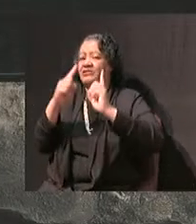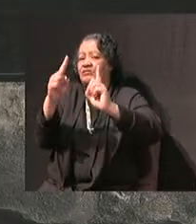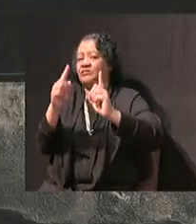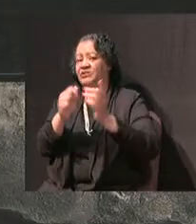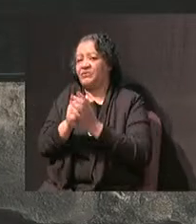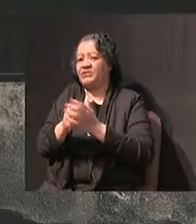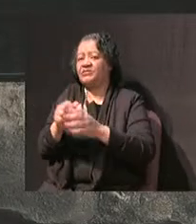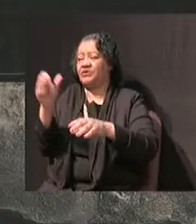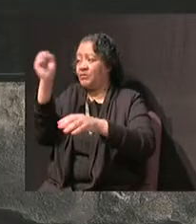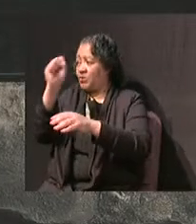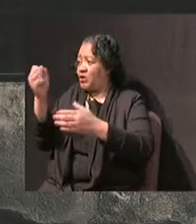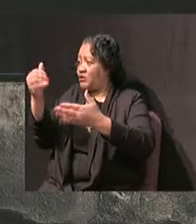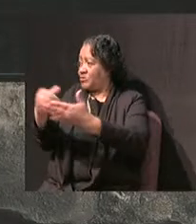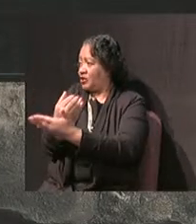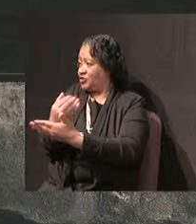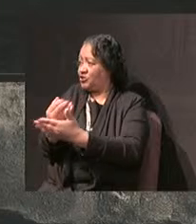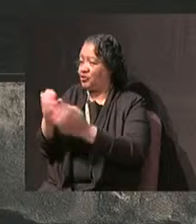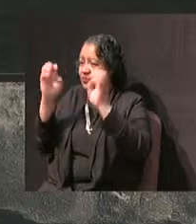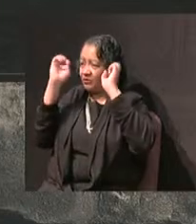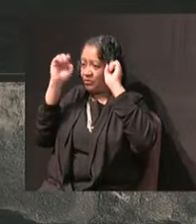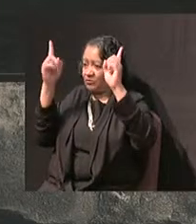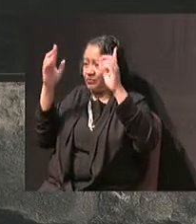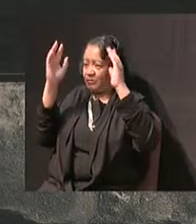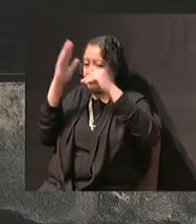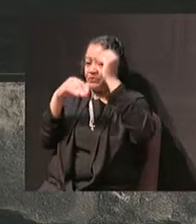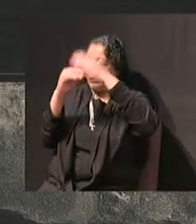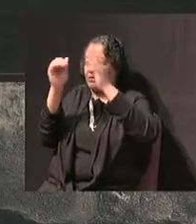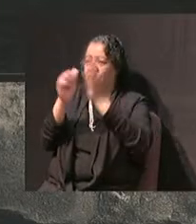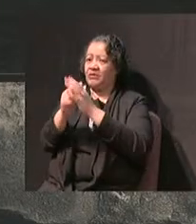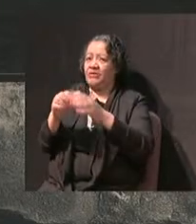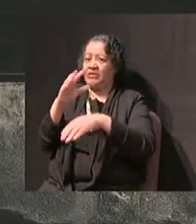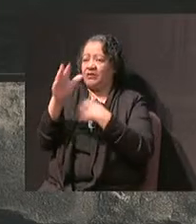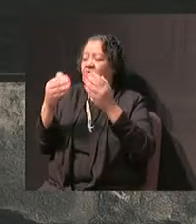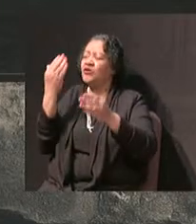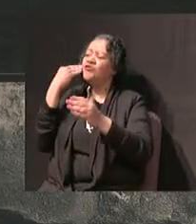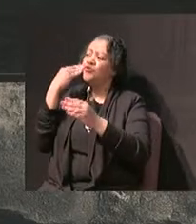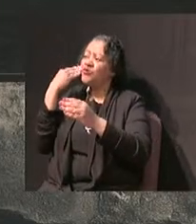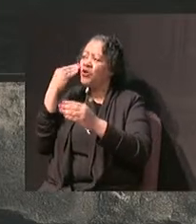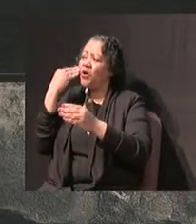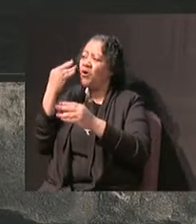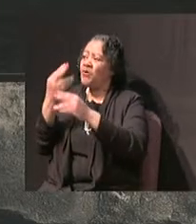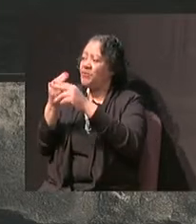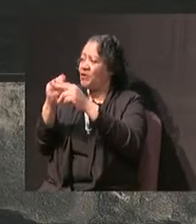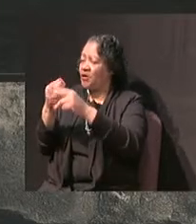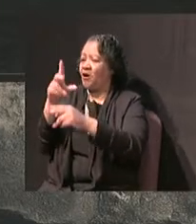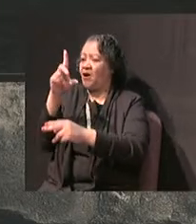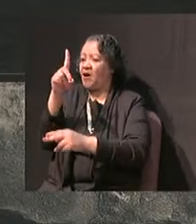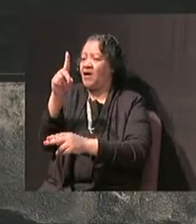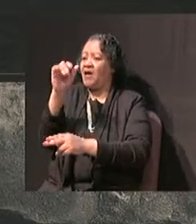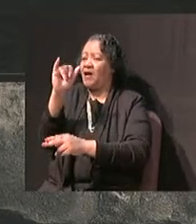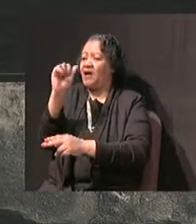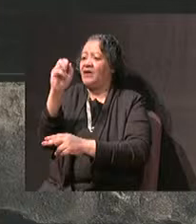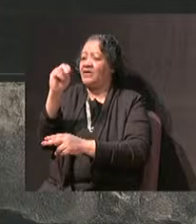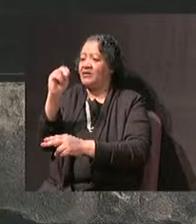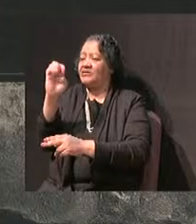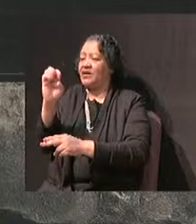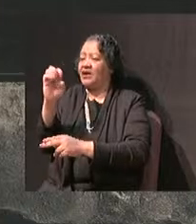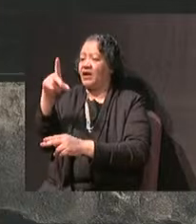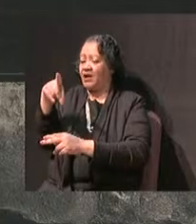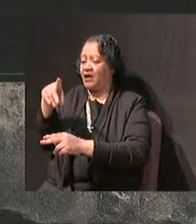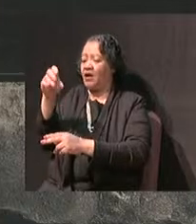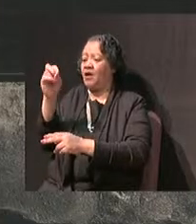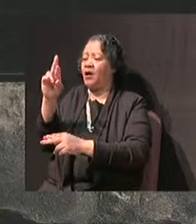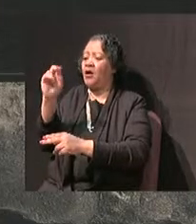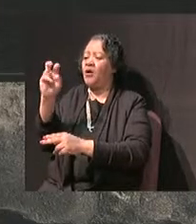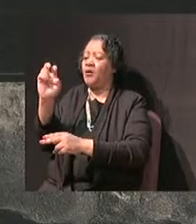we're going to be dedicating Simmons' new education building, the Diane Porter Building. Amen. Amen. Diane Porter